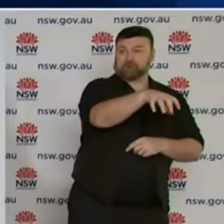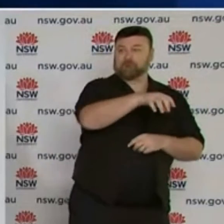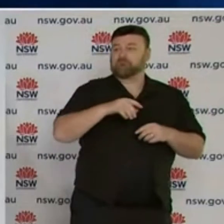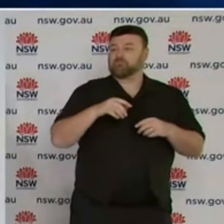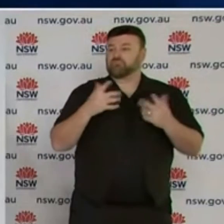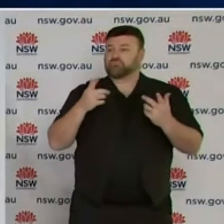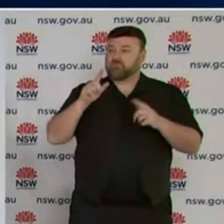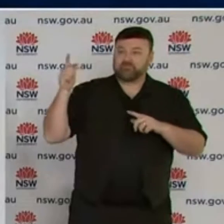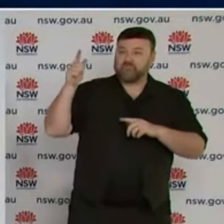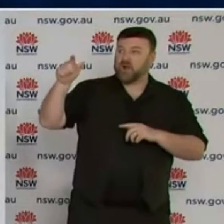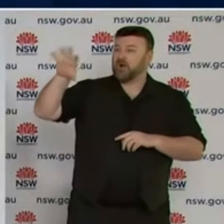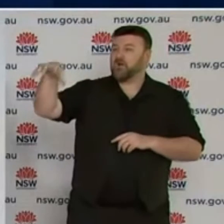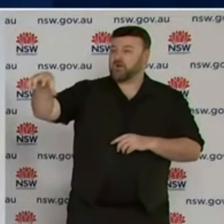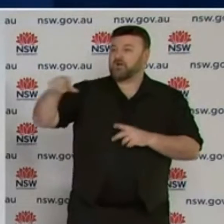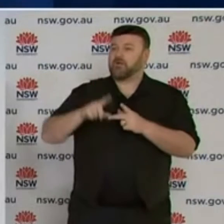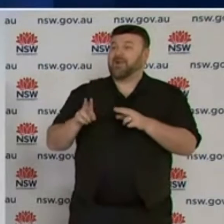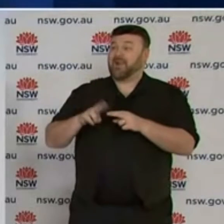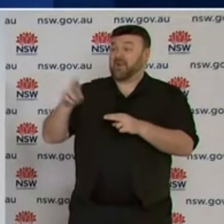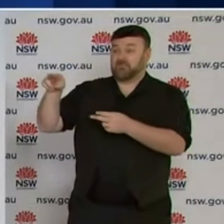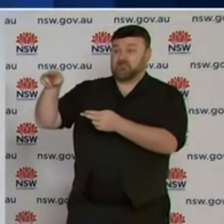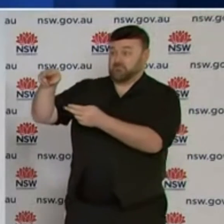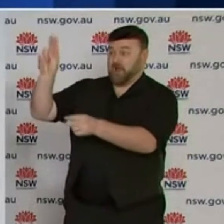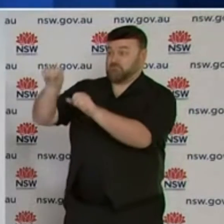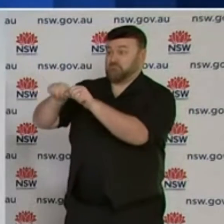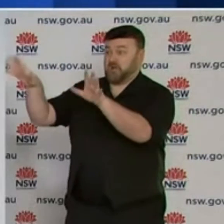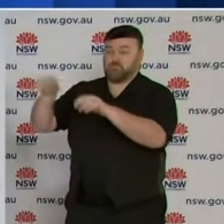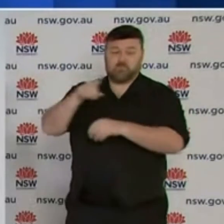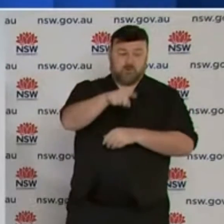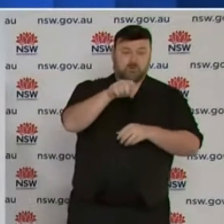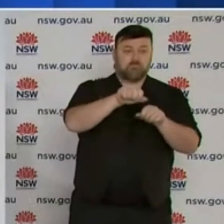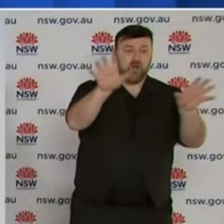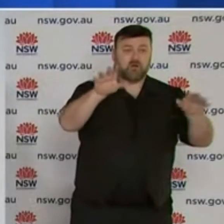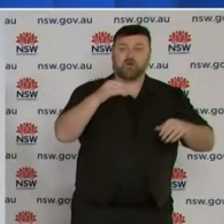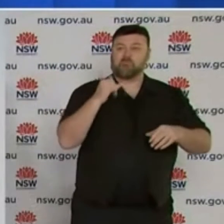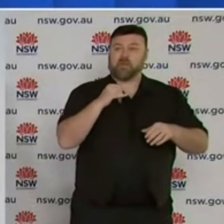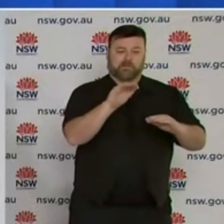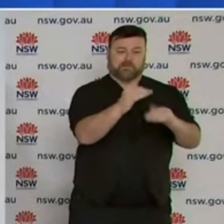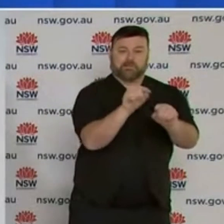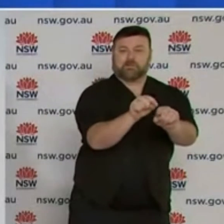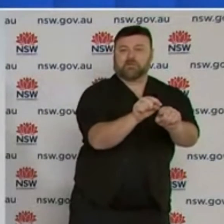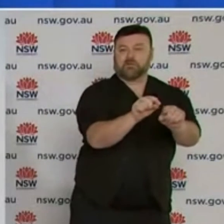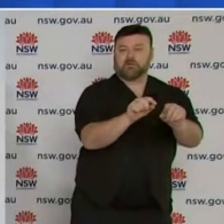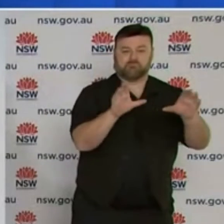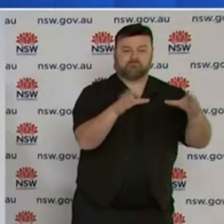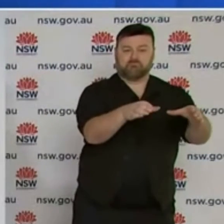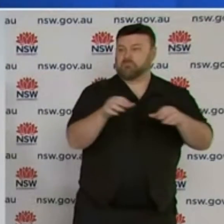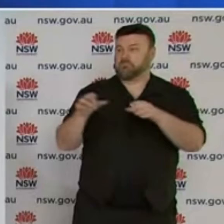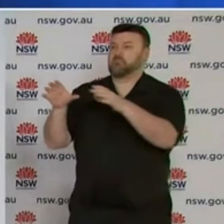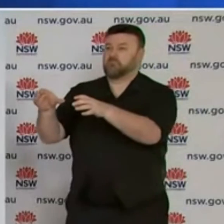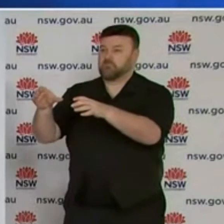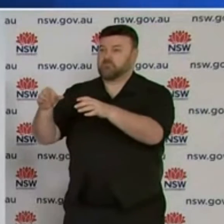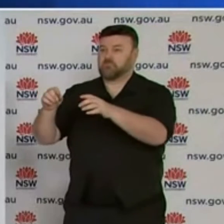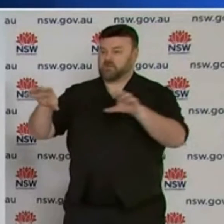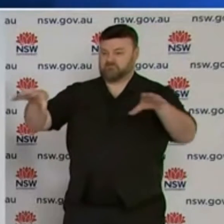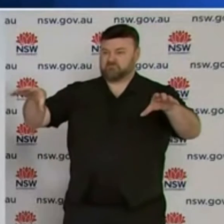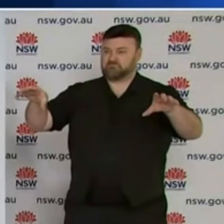town, country town, if there are too many cases by the time we start opening up, those residents might be limited within their own local communities. But our